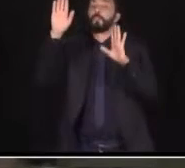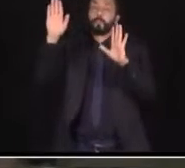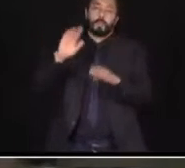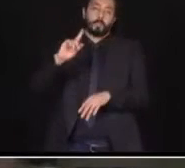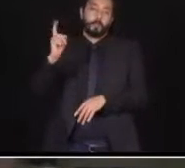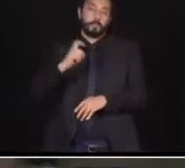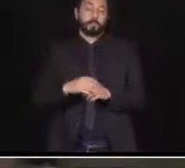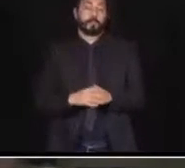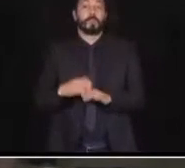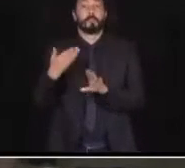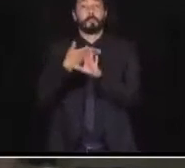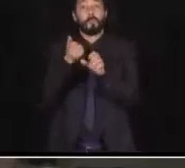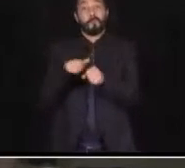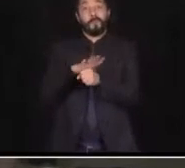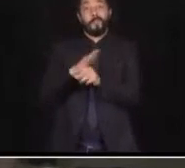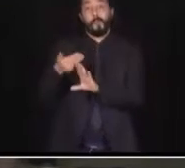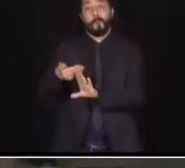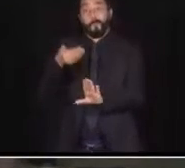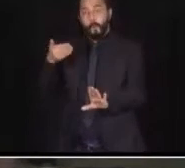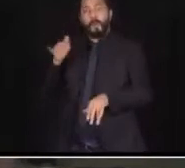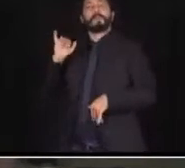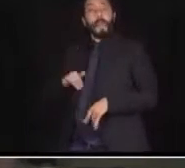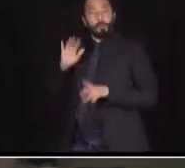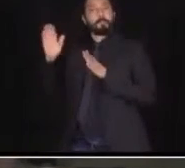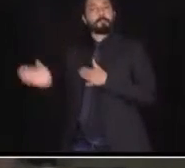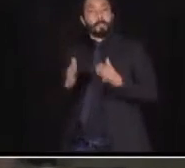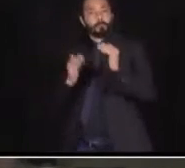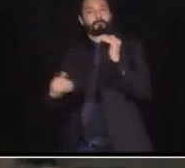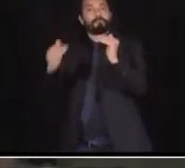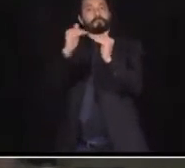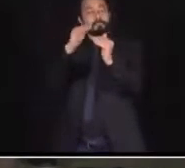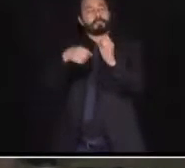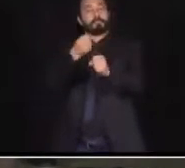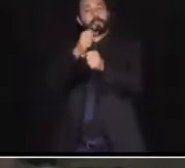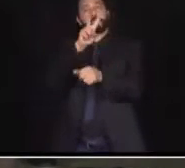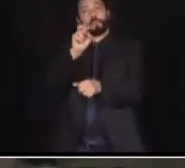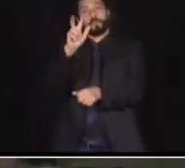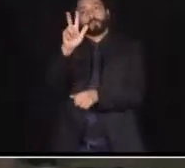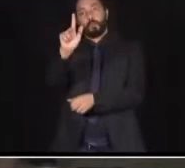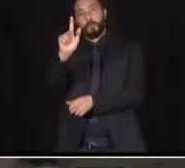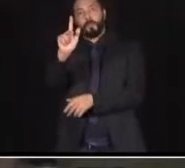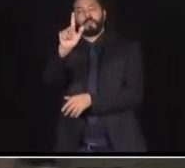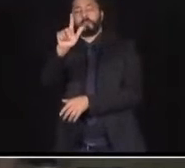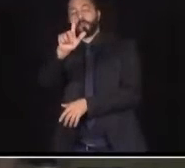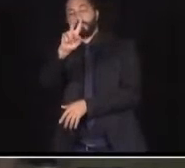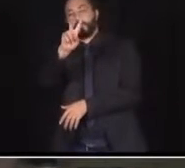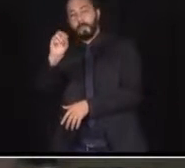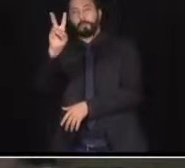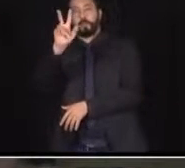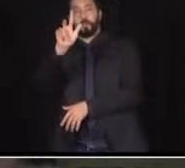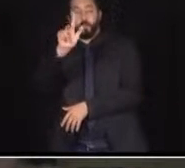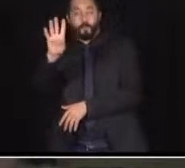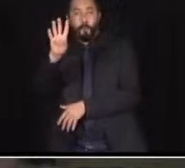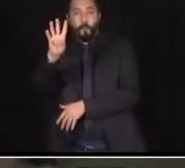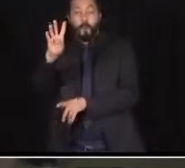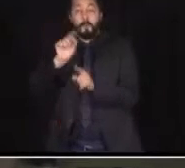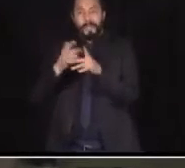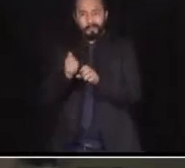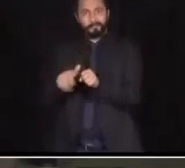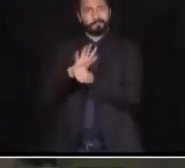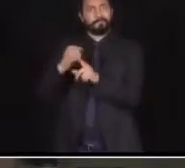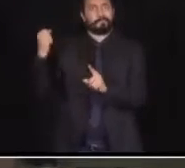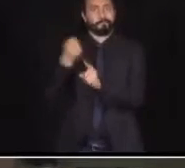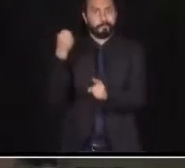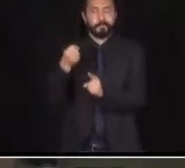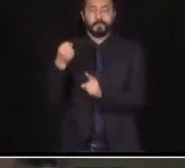was the plan prior to the pandemic. Now we're in a whole different ballpark, and we're gonna do it over a number of years and be thoughtful about